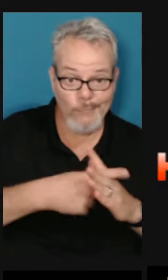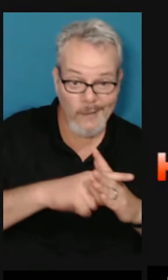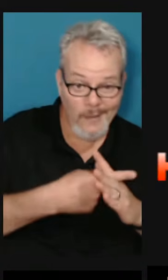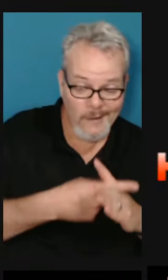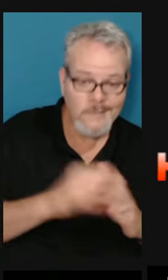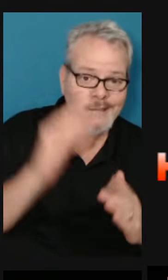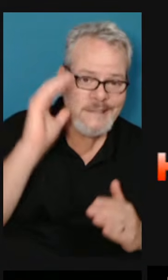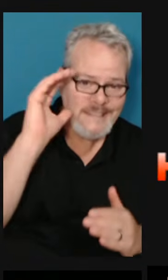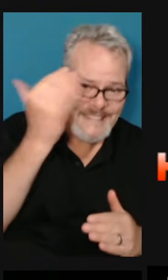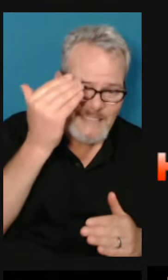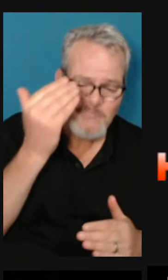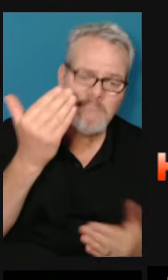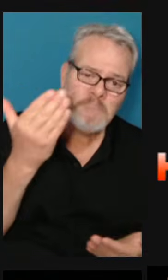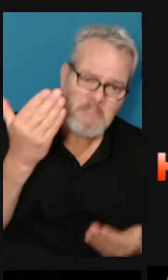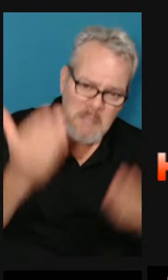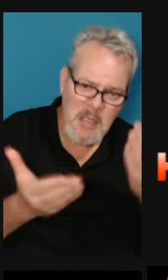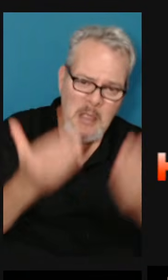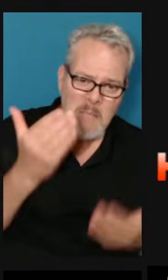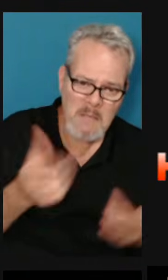almost.